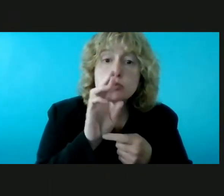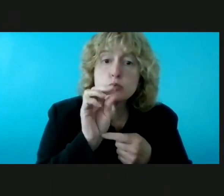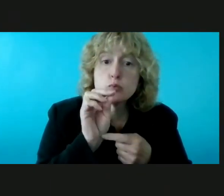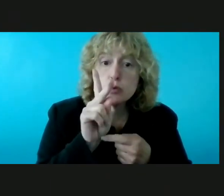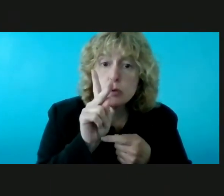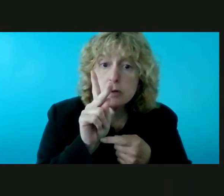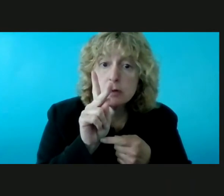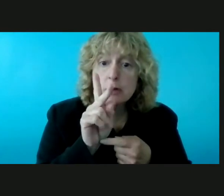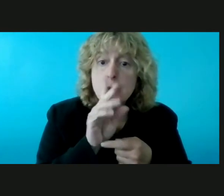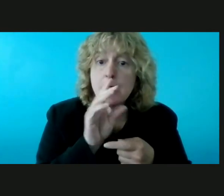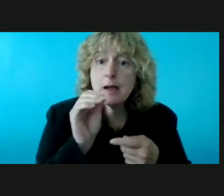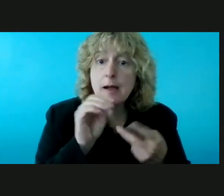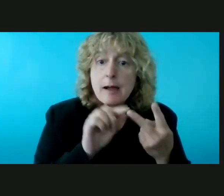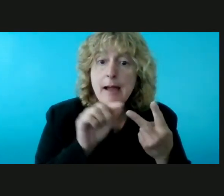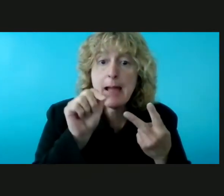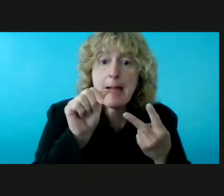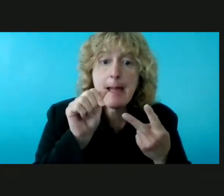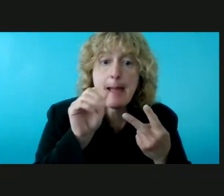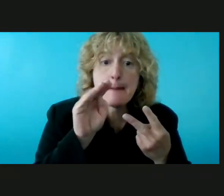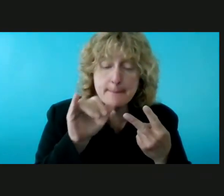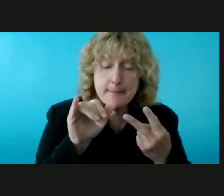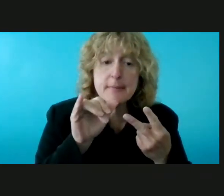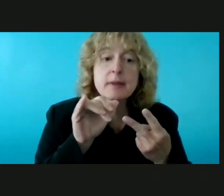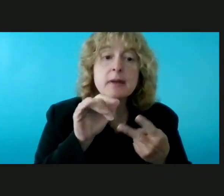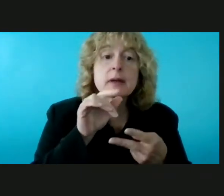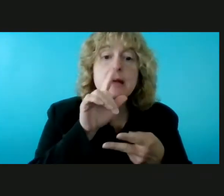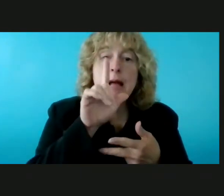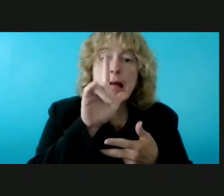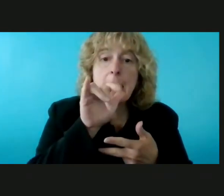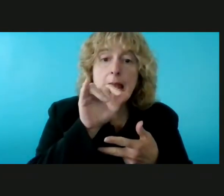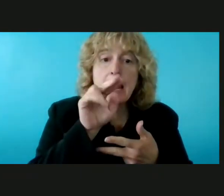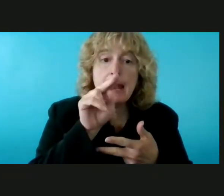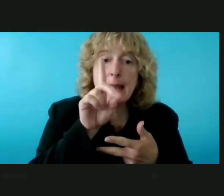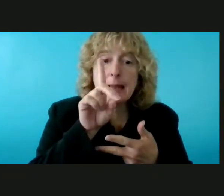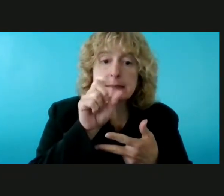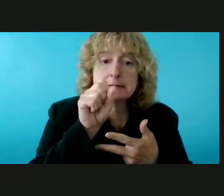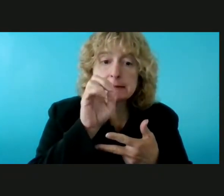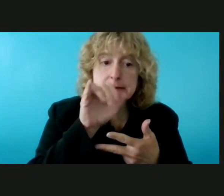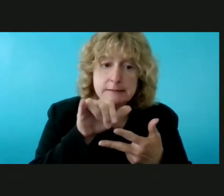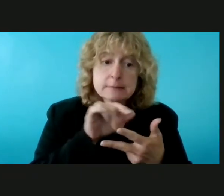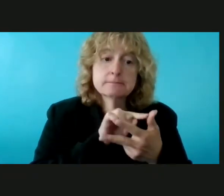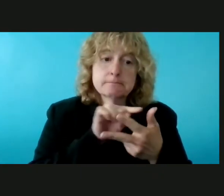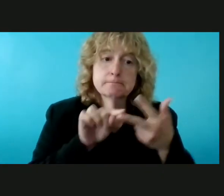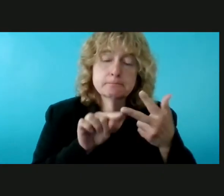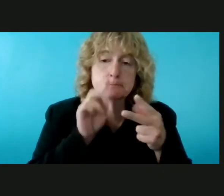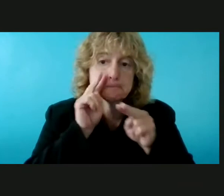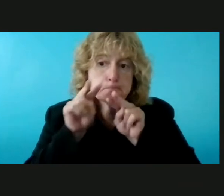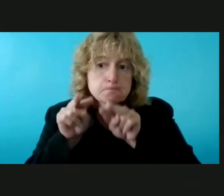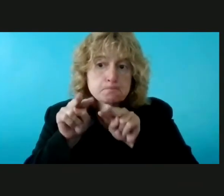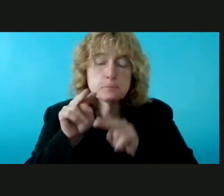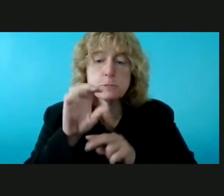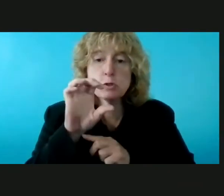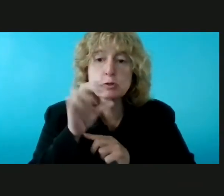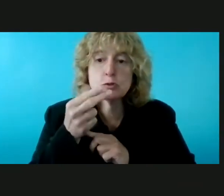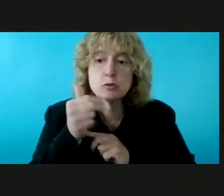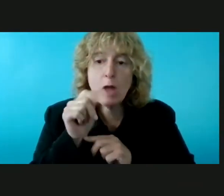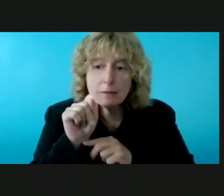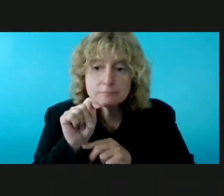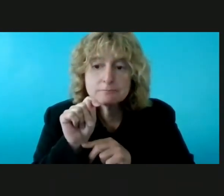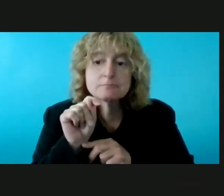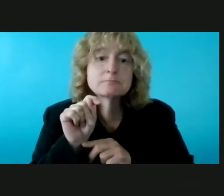yeah, we've got Brooke today, Lindsay, and Amy that are moderating the chat. So just to